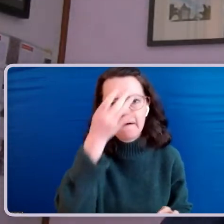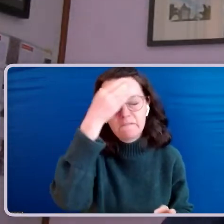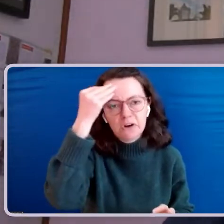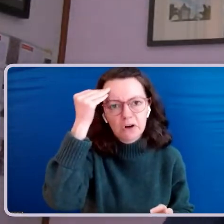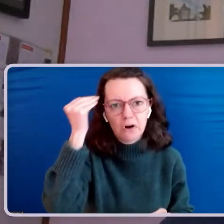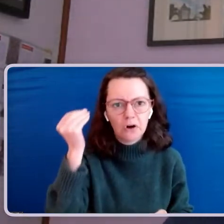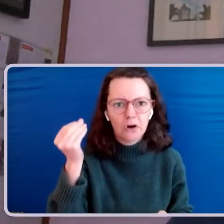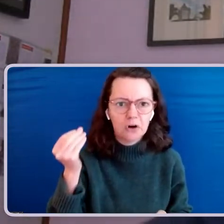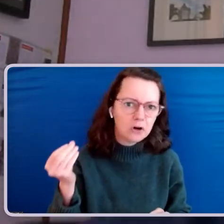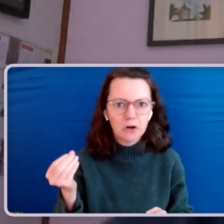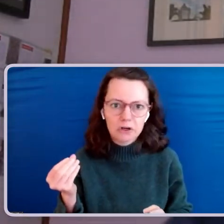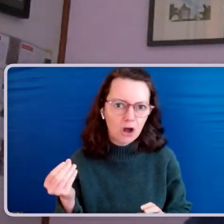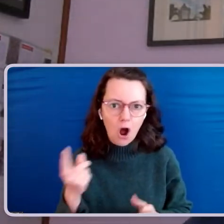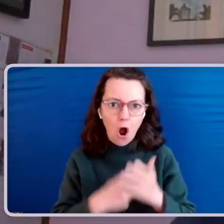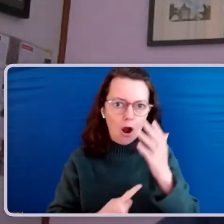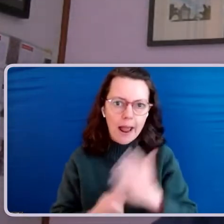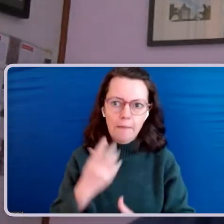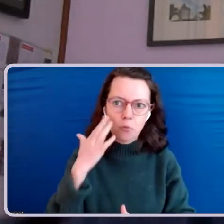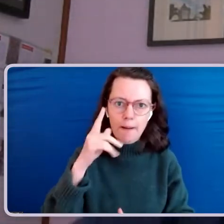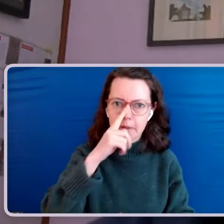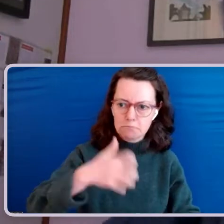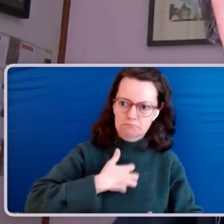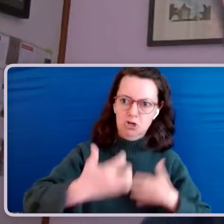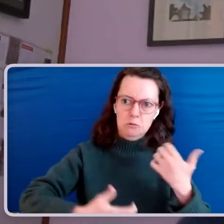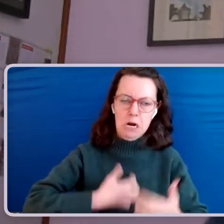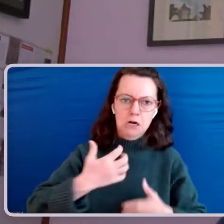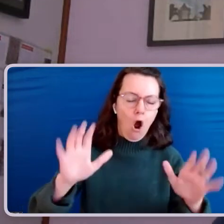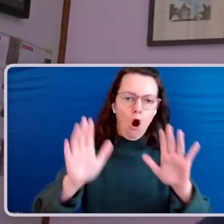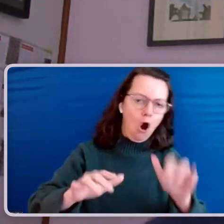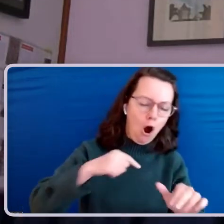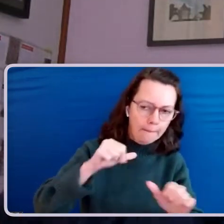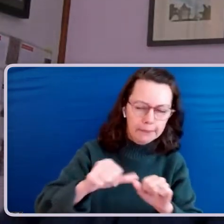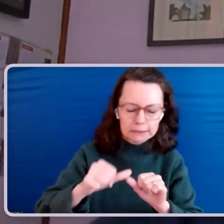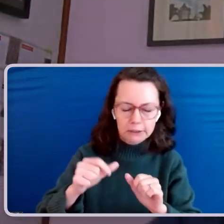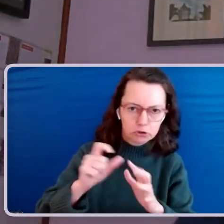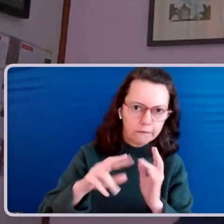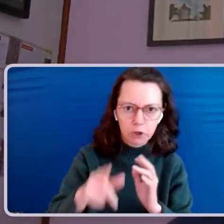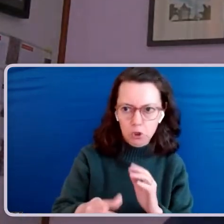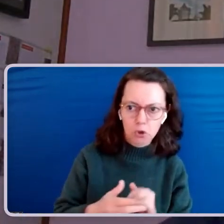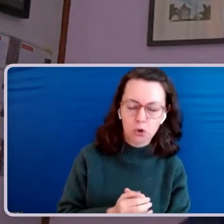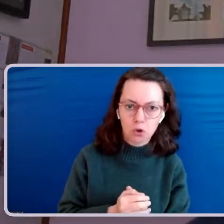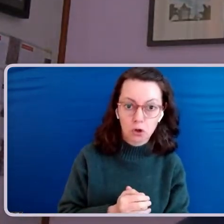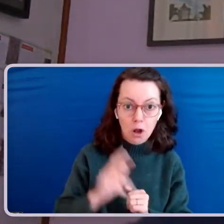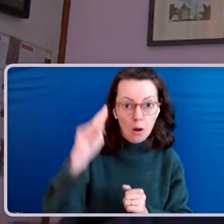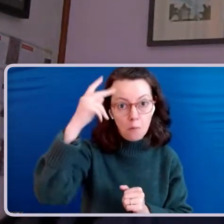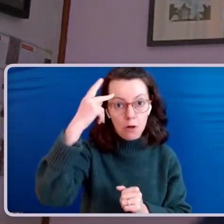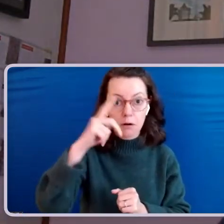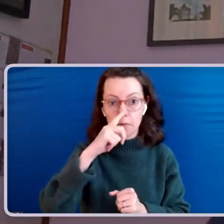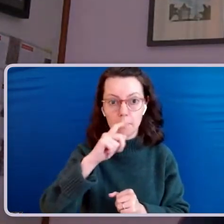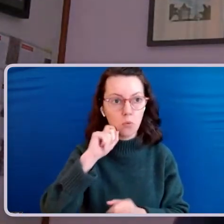political impetus is still a reactionary one. So a politician will make a statement, but